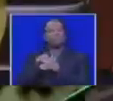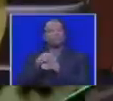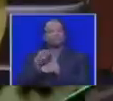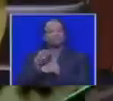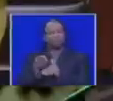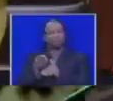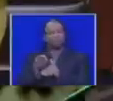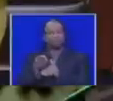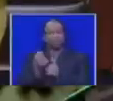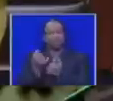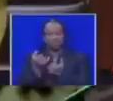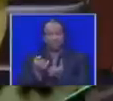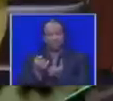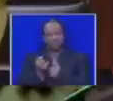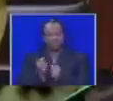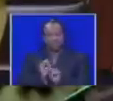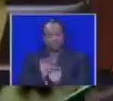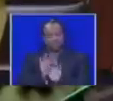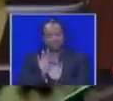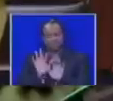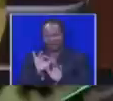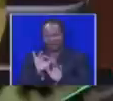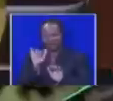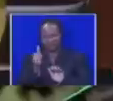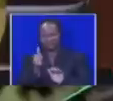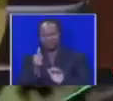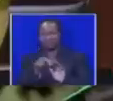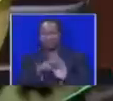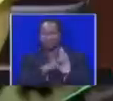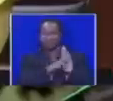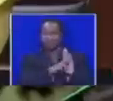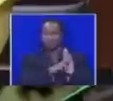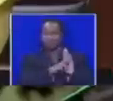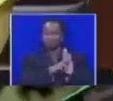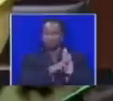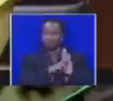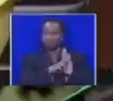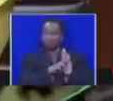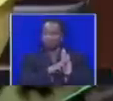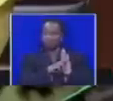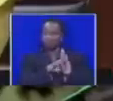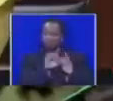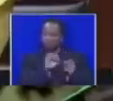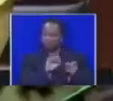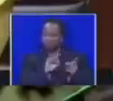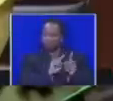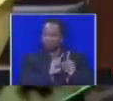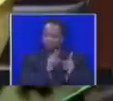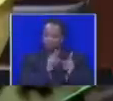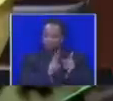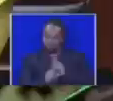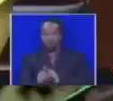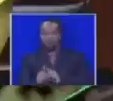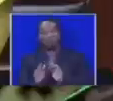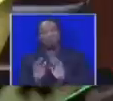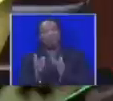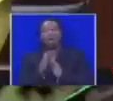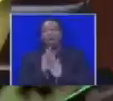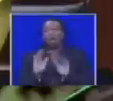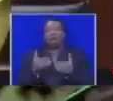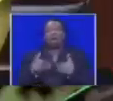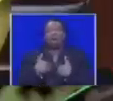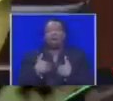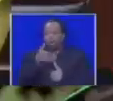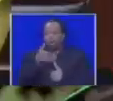deliberately contravening the rules. Can we correct the misconceptions that you have been putting? It's not true that we agreed